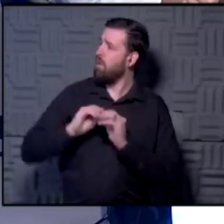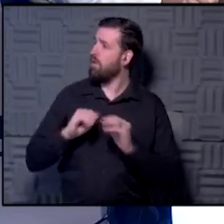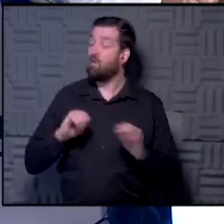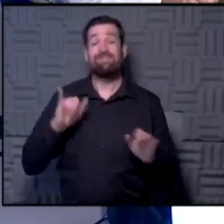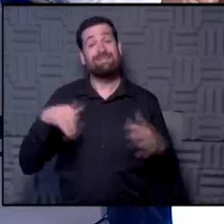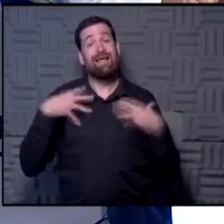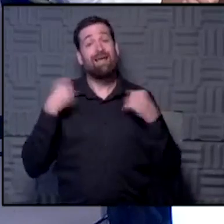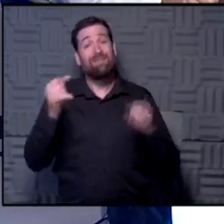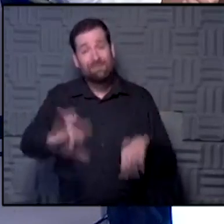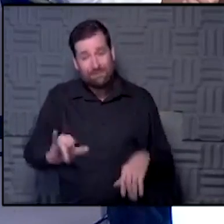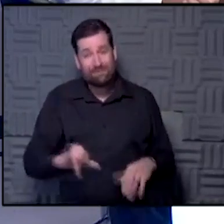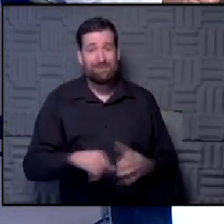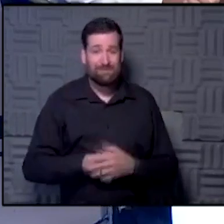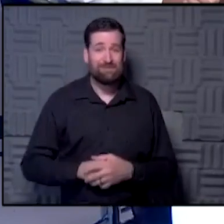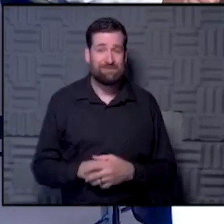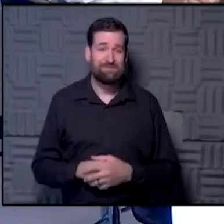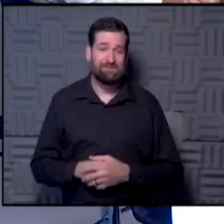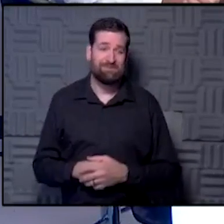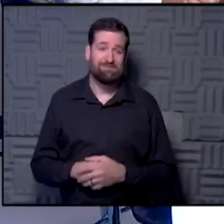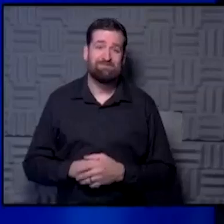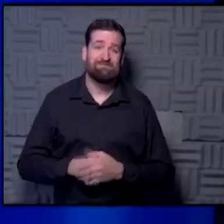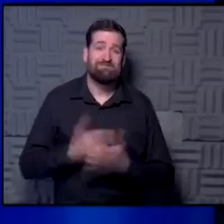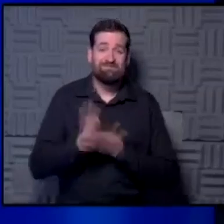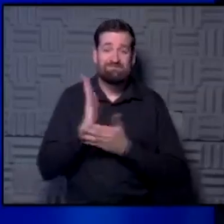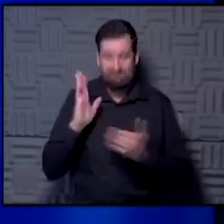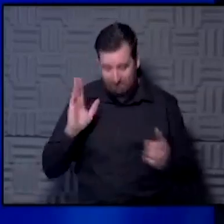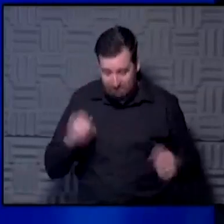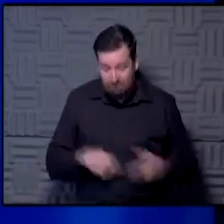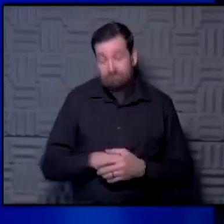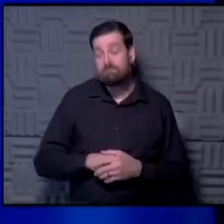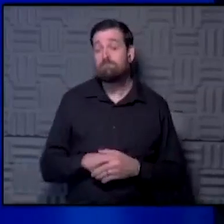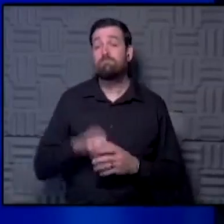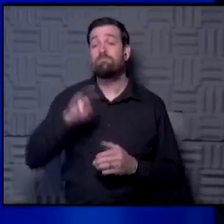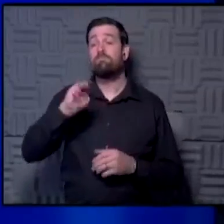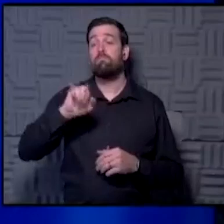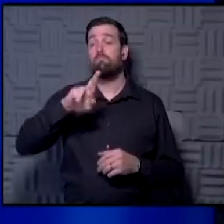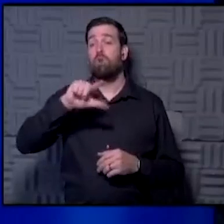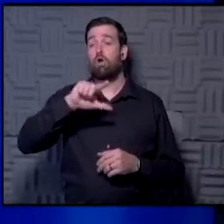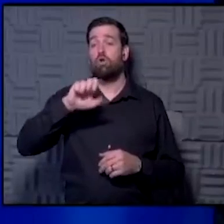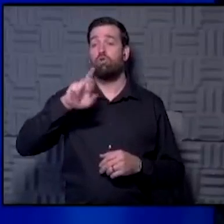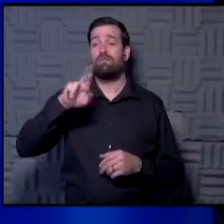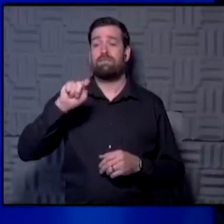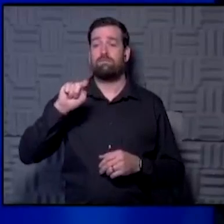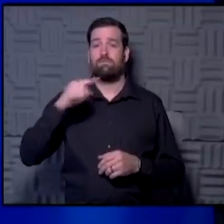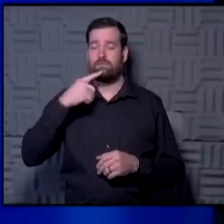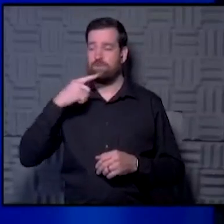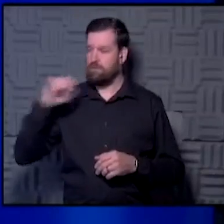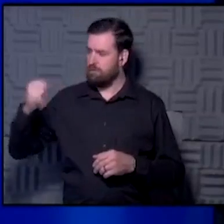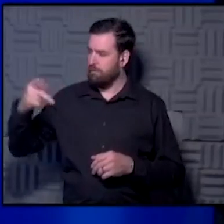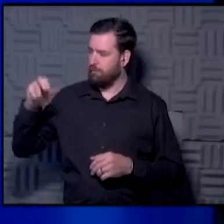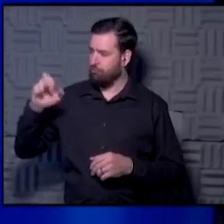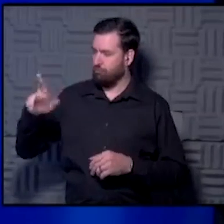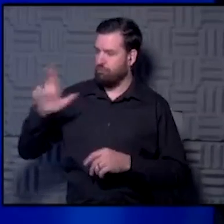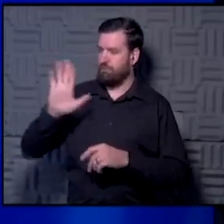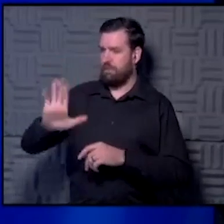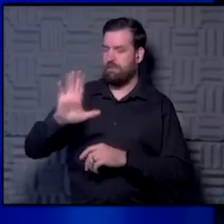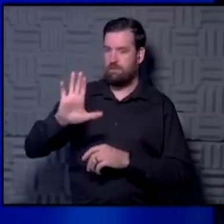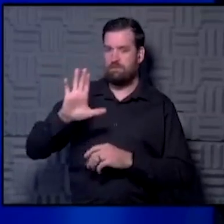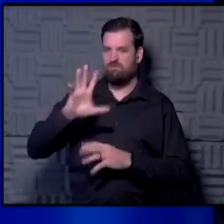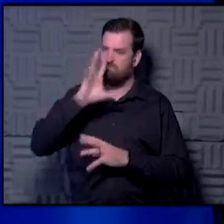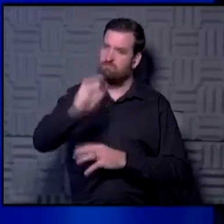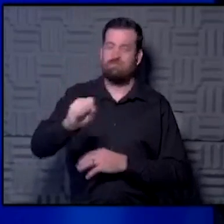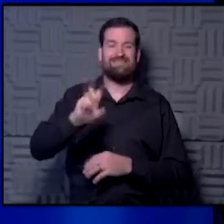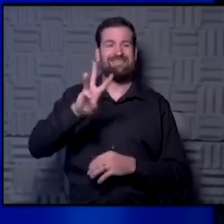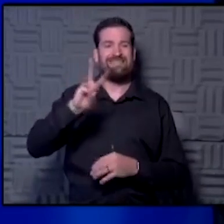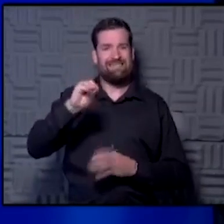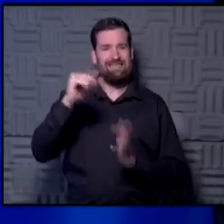that's healthy for you too. Absolutely. That's great. All right, Jill. Margaret said, Spencer says his attractions attract